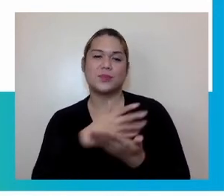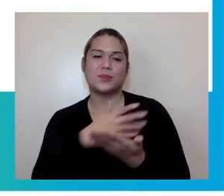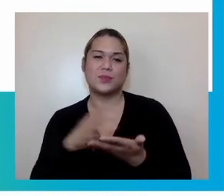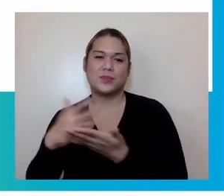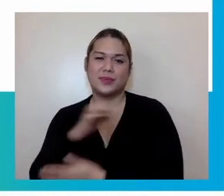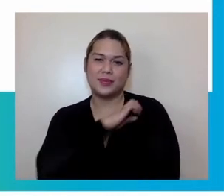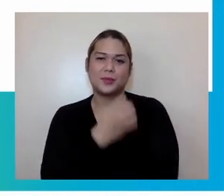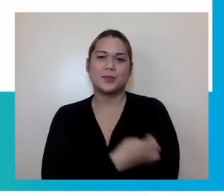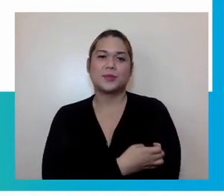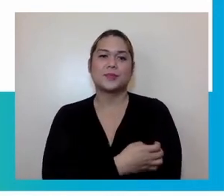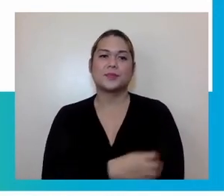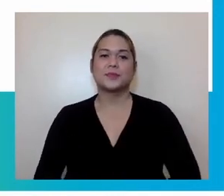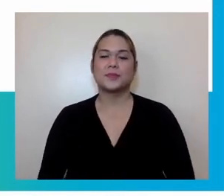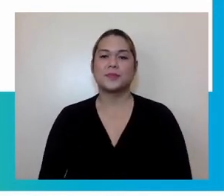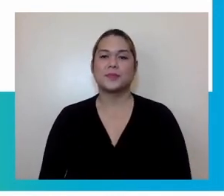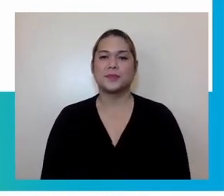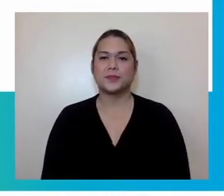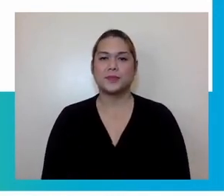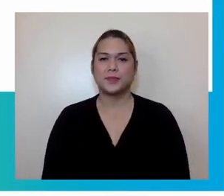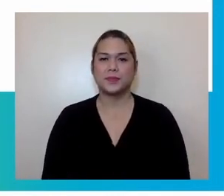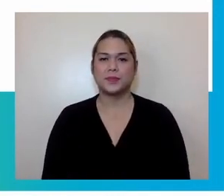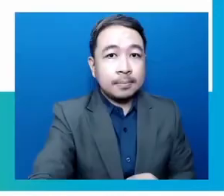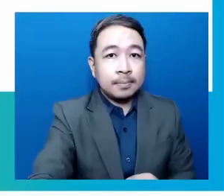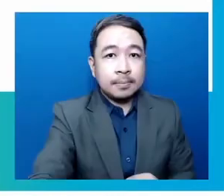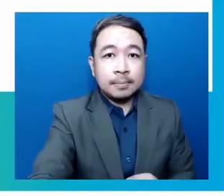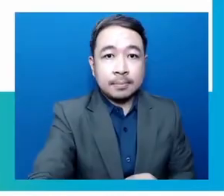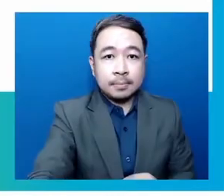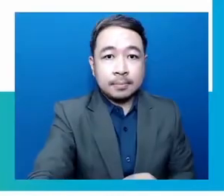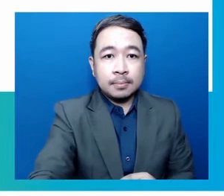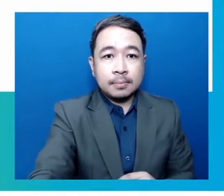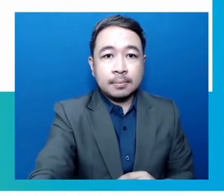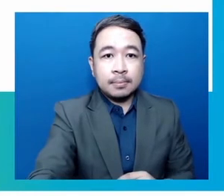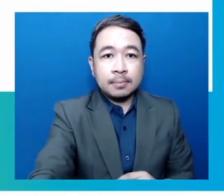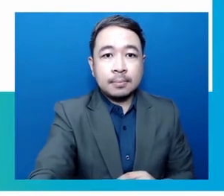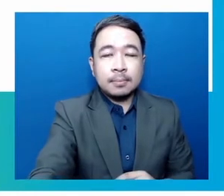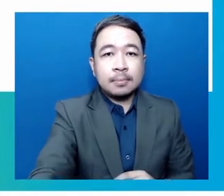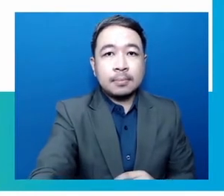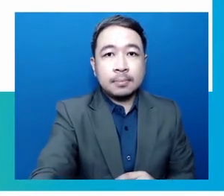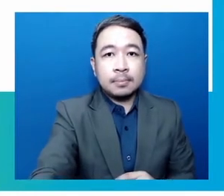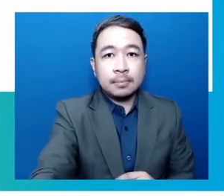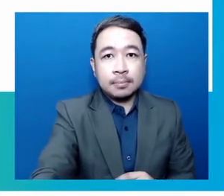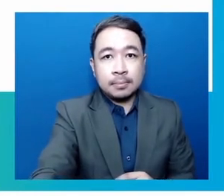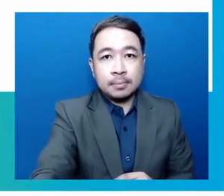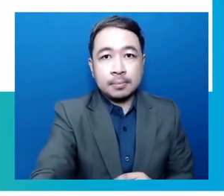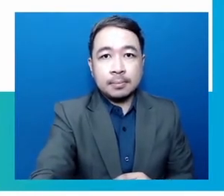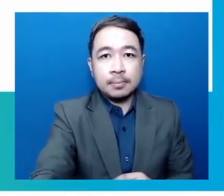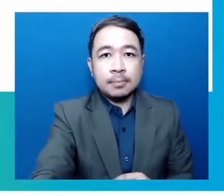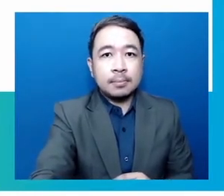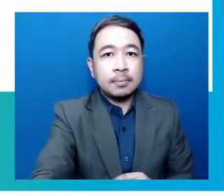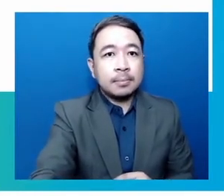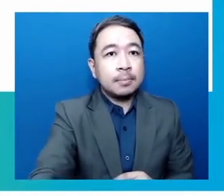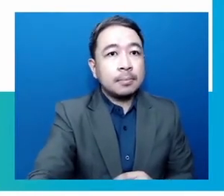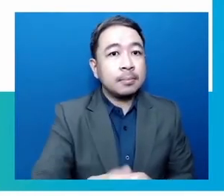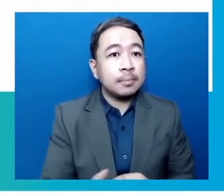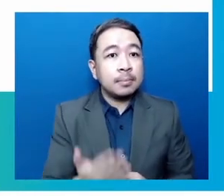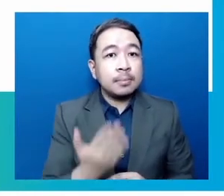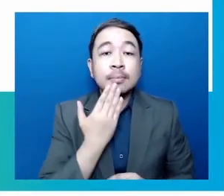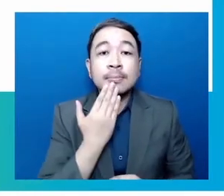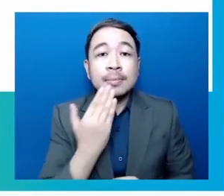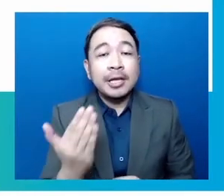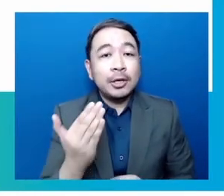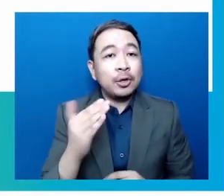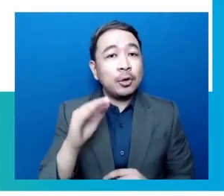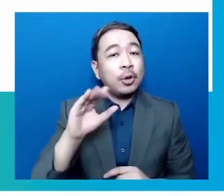Thank you, Dr. Jorge. Thanks for sharing your expertise on some of the issues associated with waste to